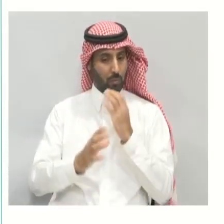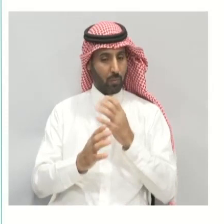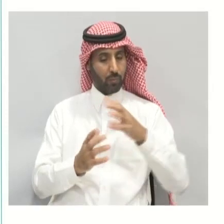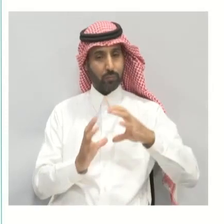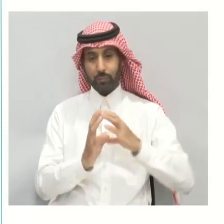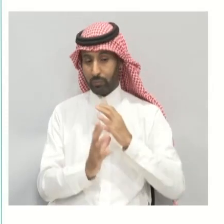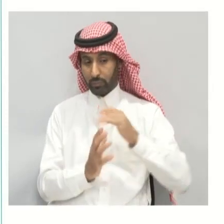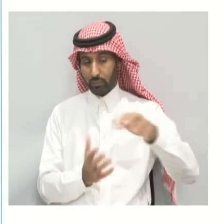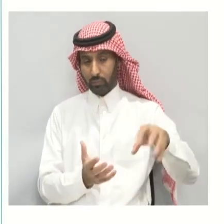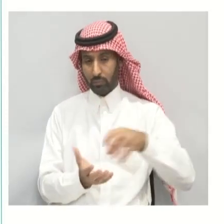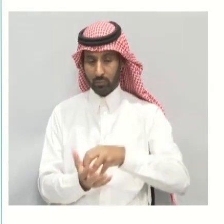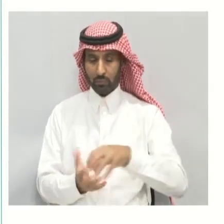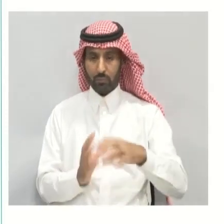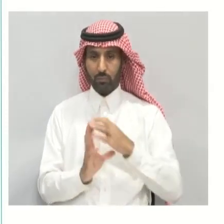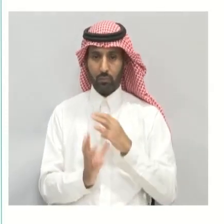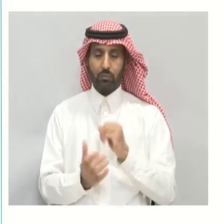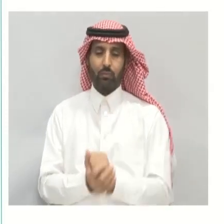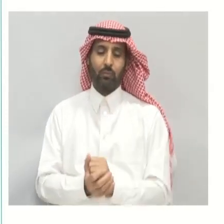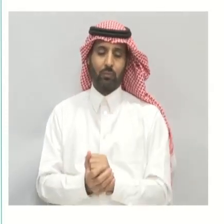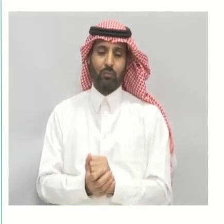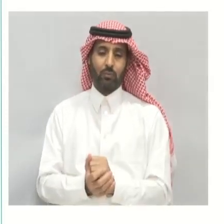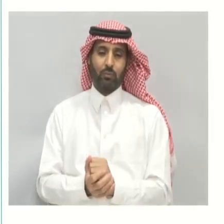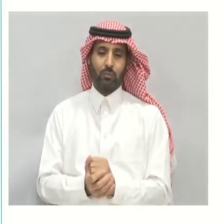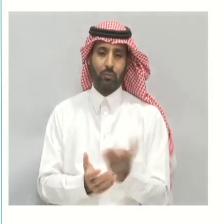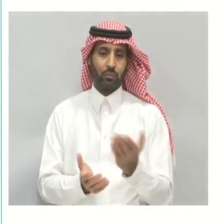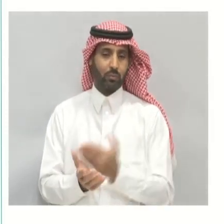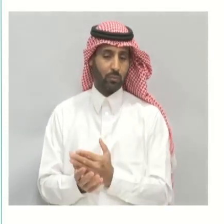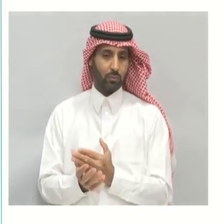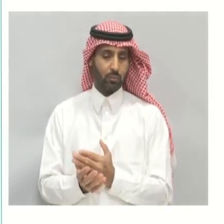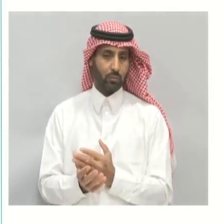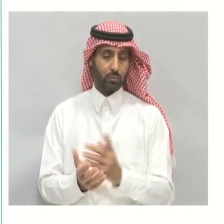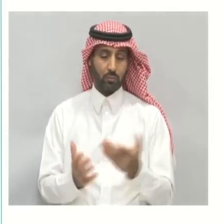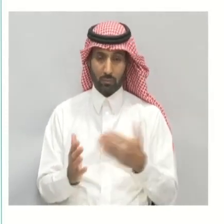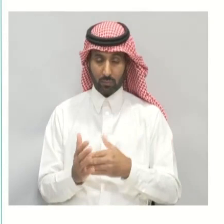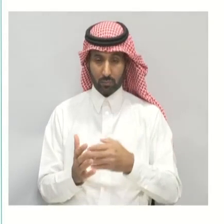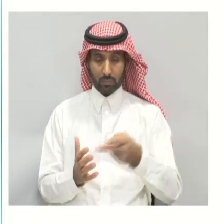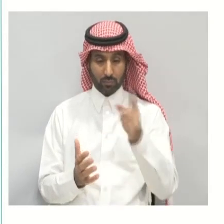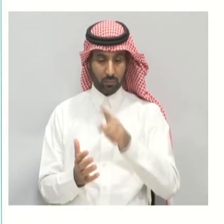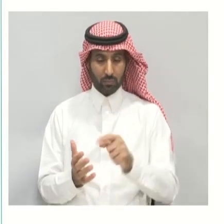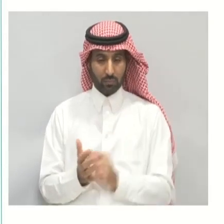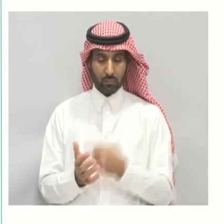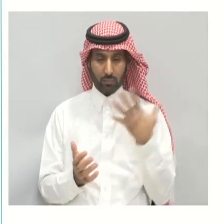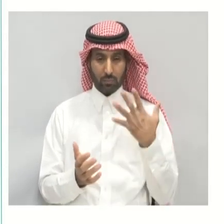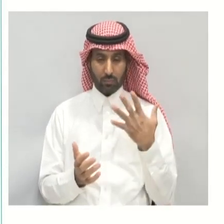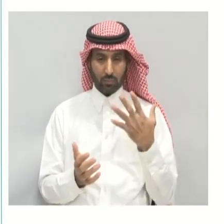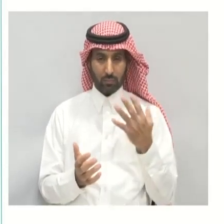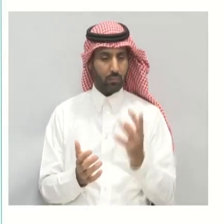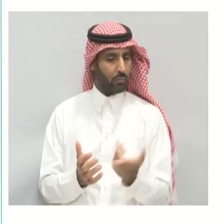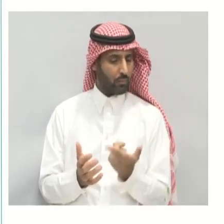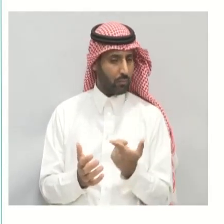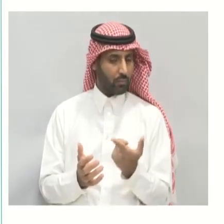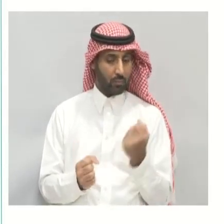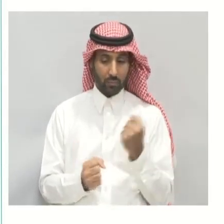People go to the falls by bus. And the last question we have, number five. What